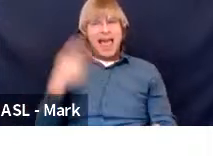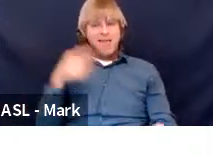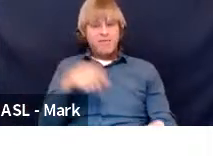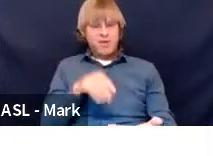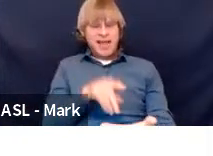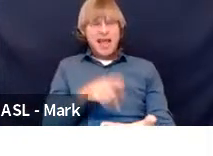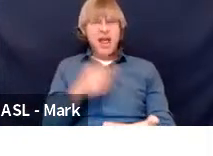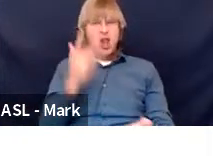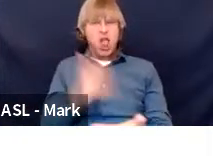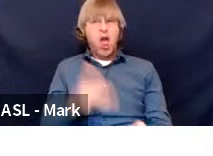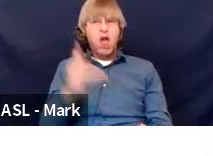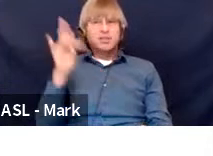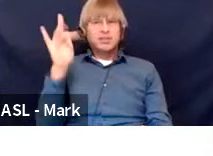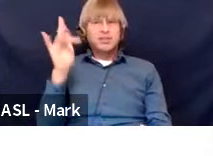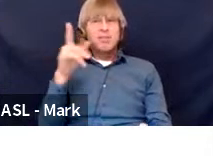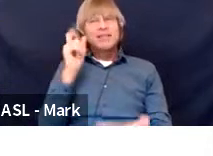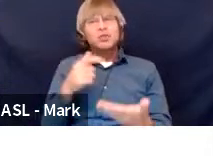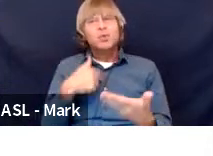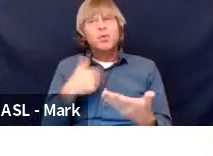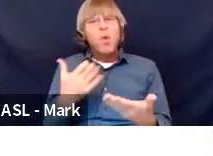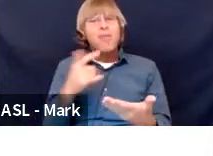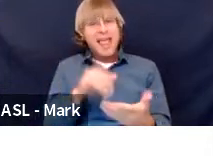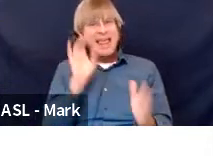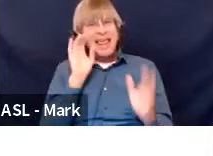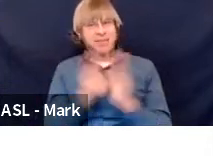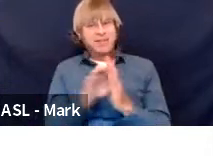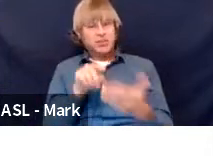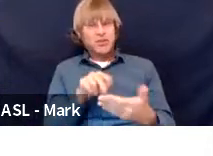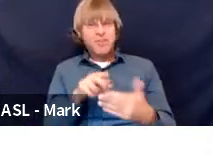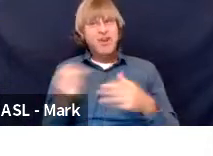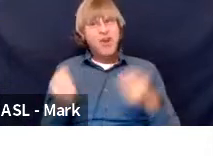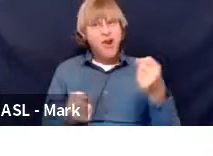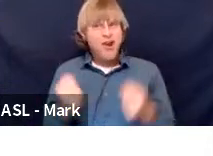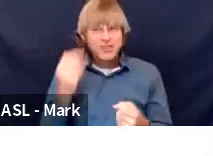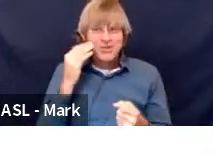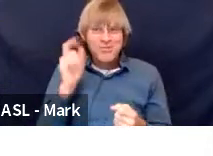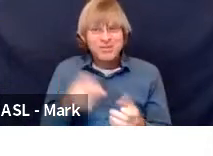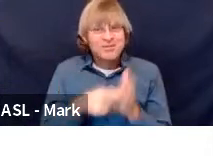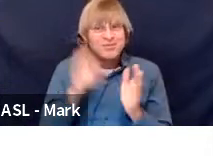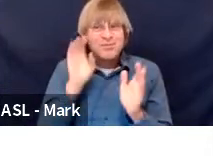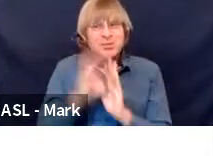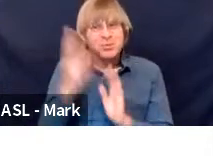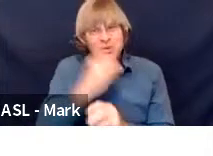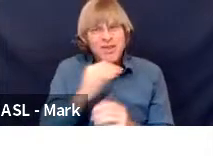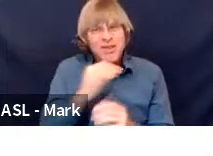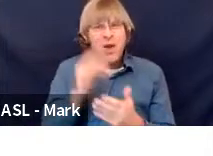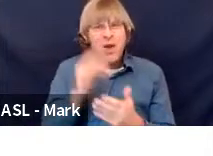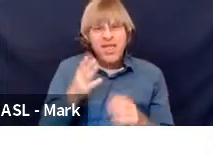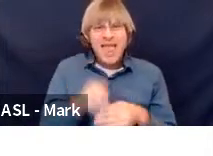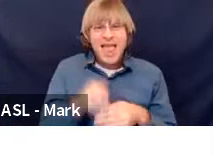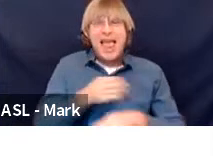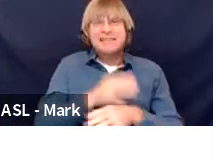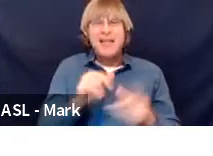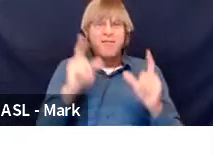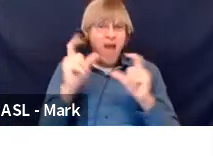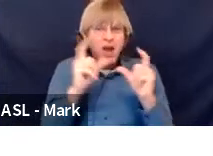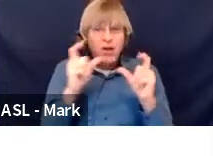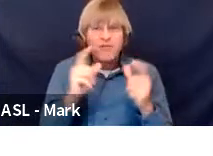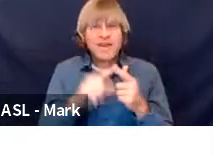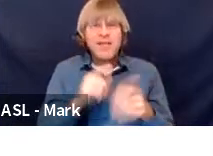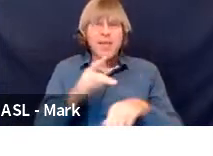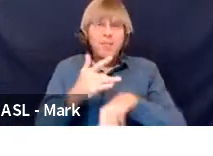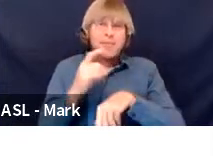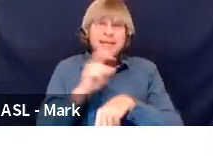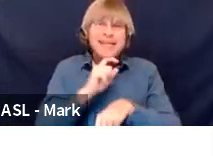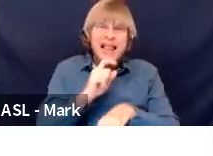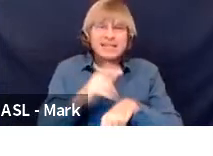ink loss, because we really want, it's all about the imagery when we're talking about cars, right? Something that's going to enhance the photography, the metallics,